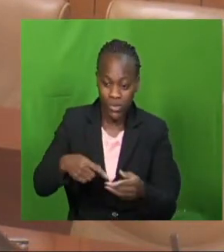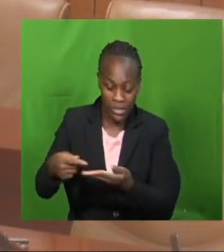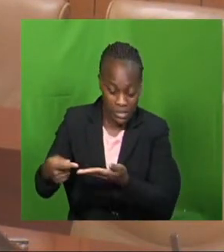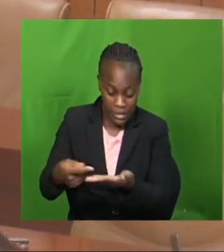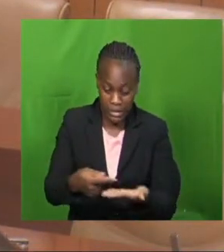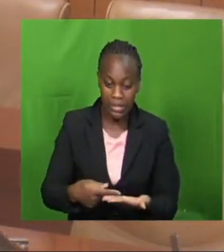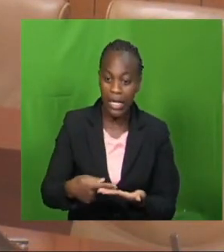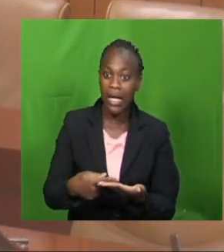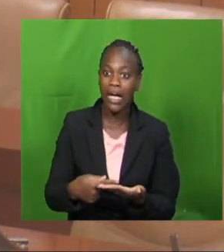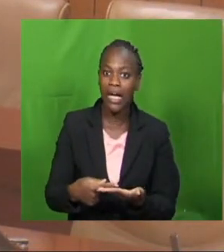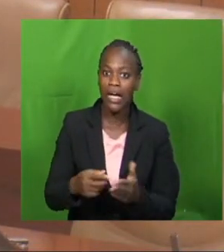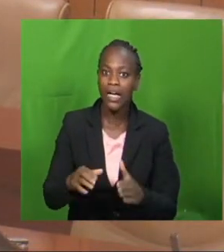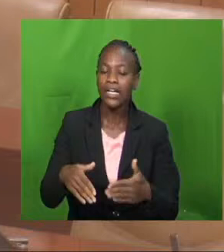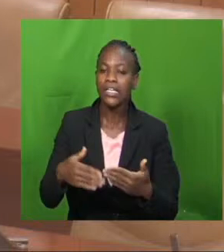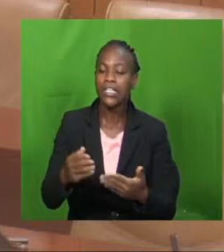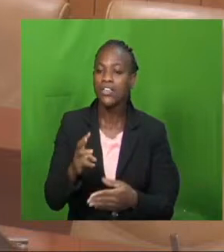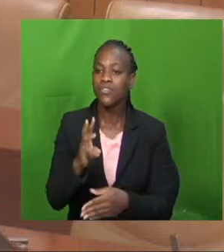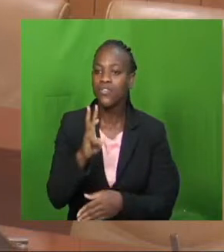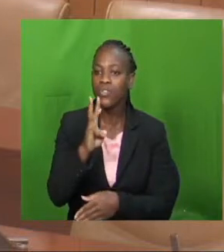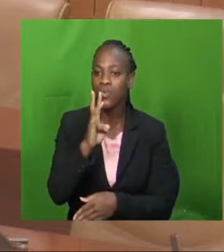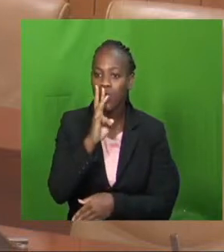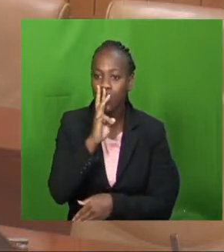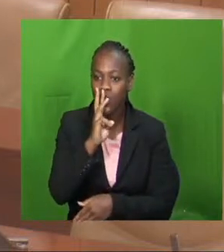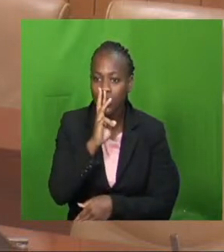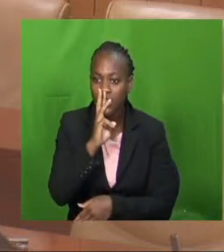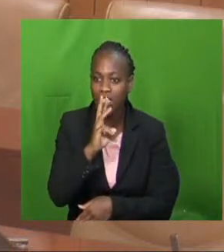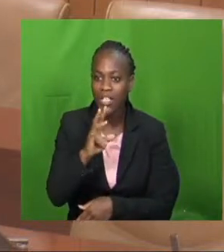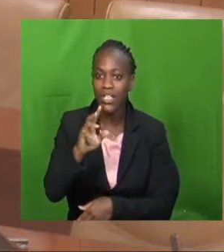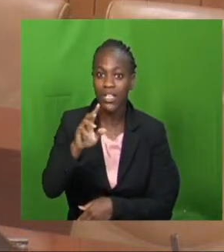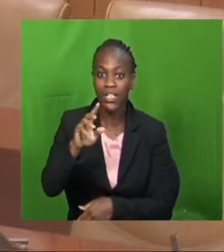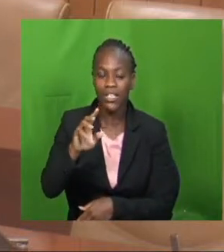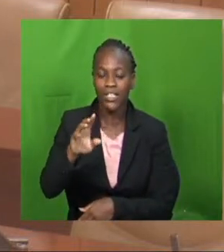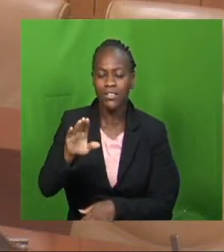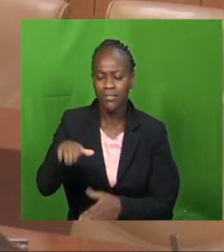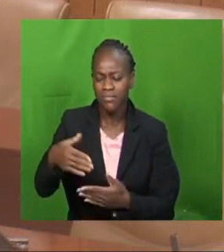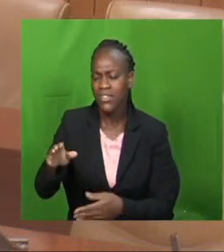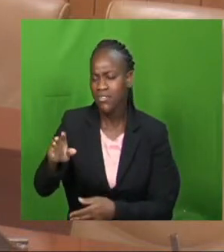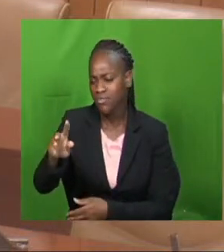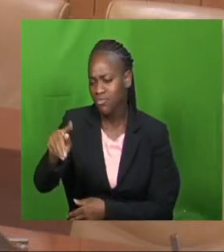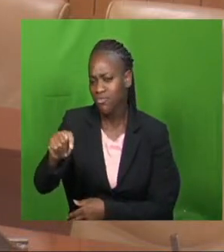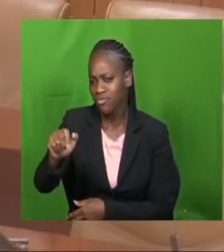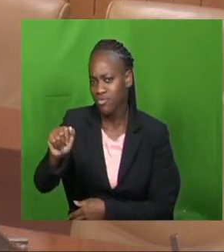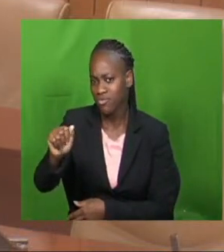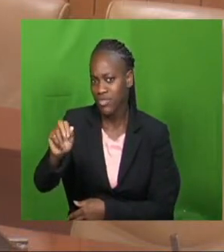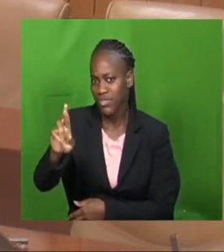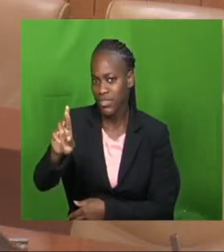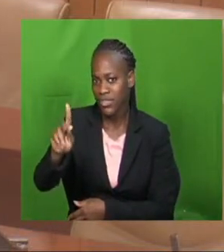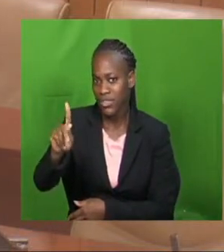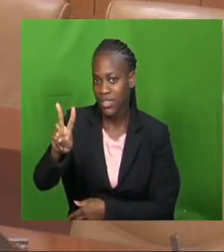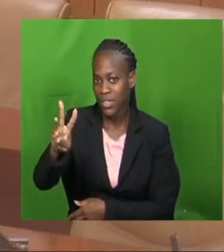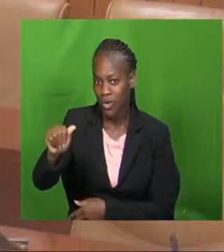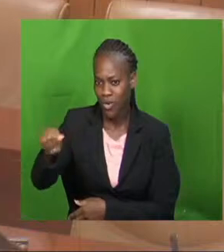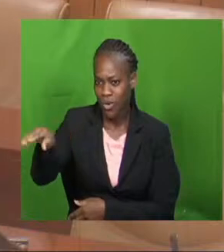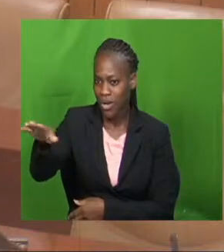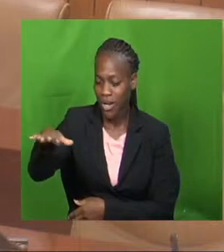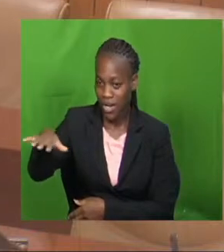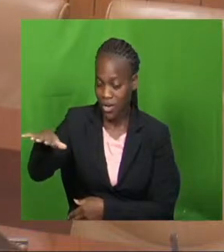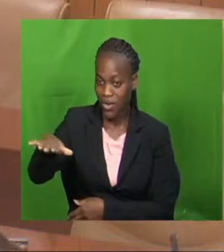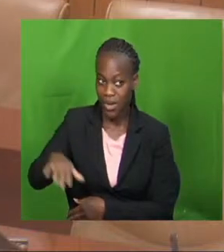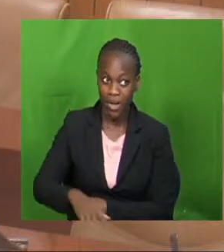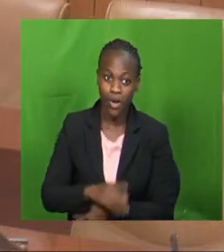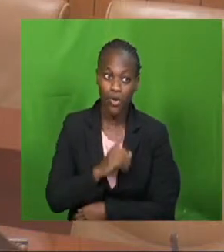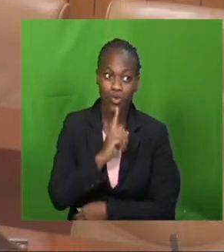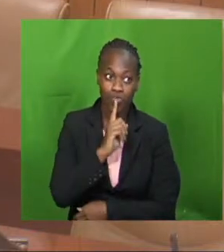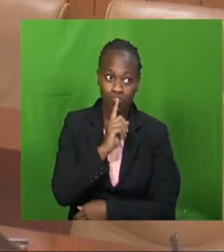providing water for people of Takwa would have to generate some interest like this. And it confirmed the fact that water is truly